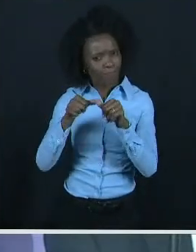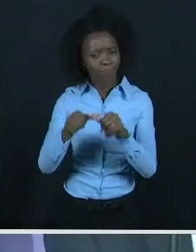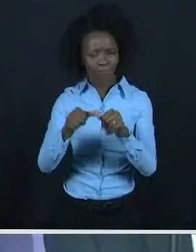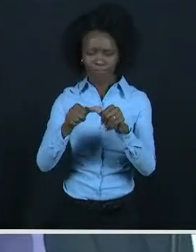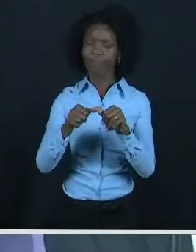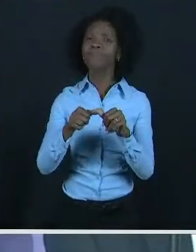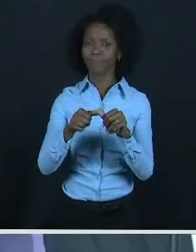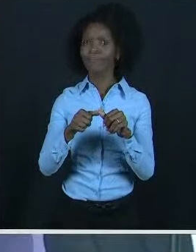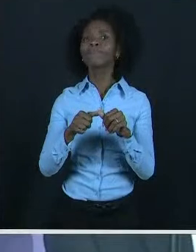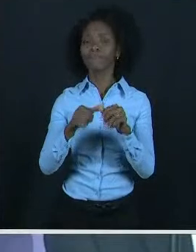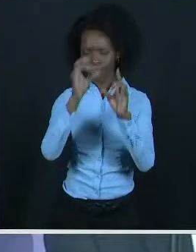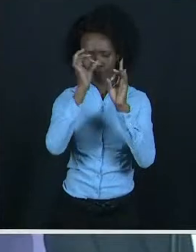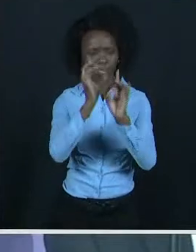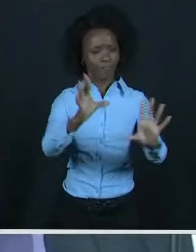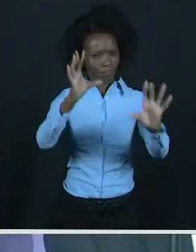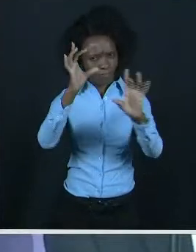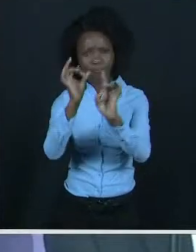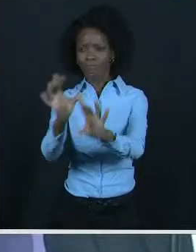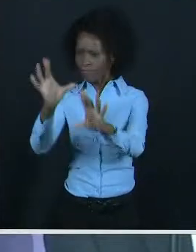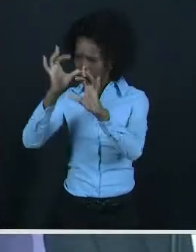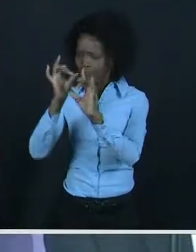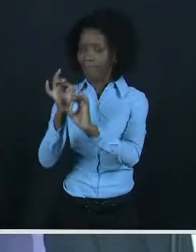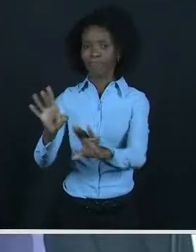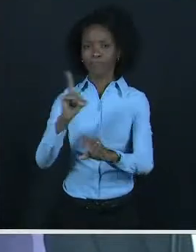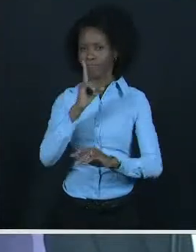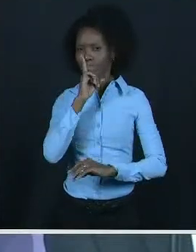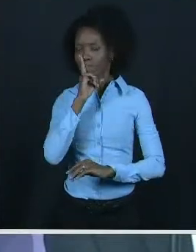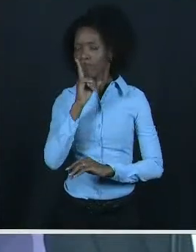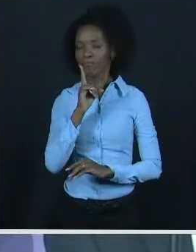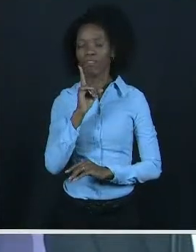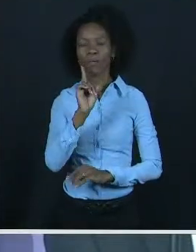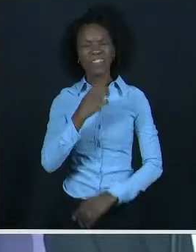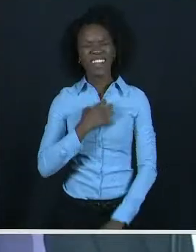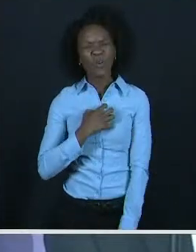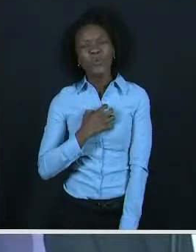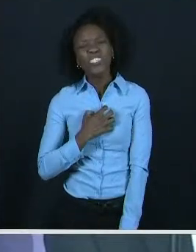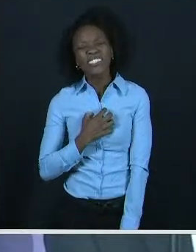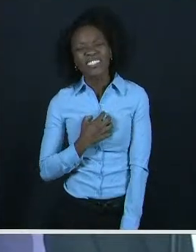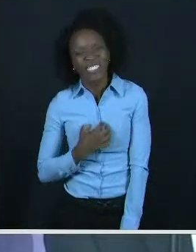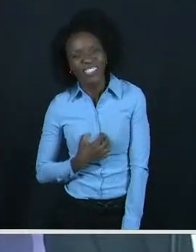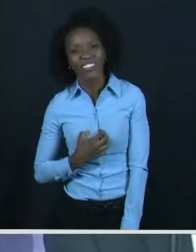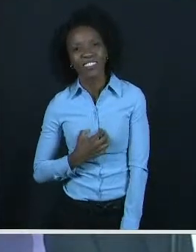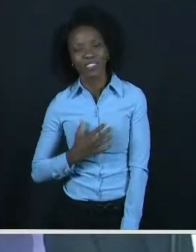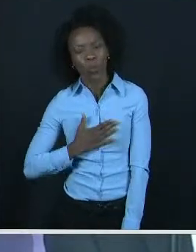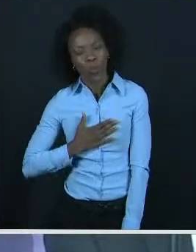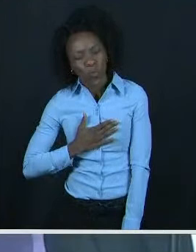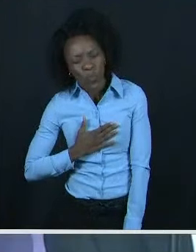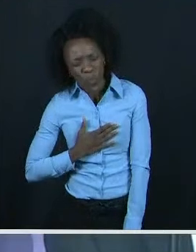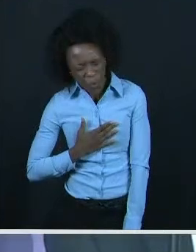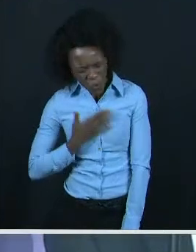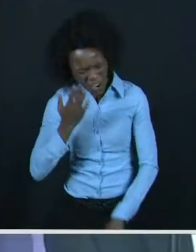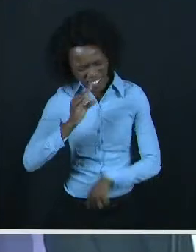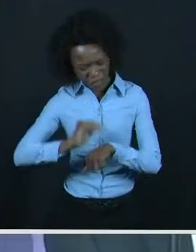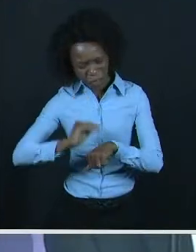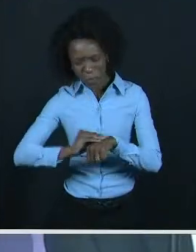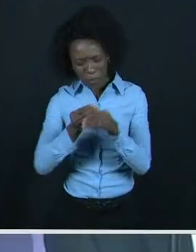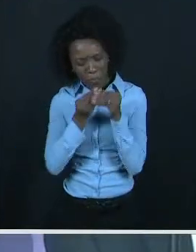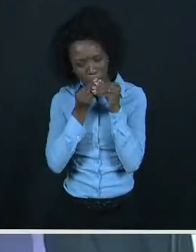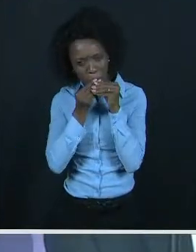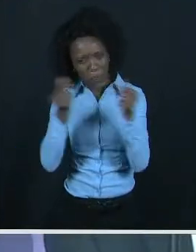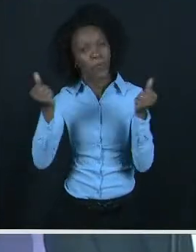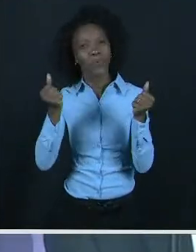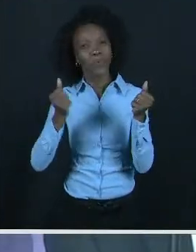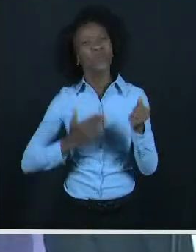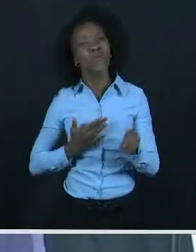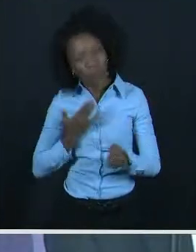I really wish with all my heart that this issue no longer